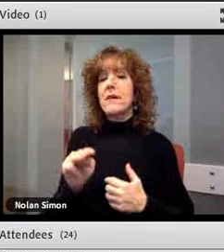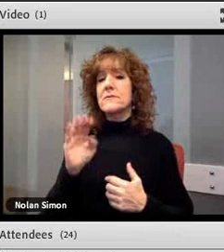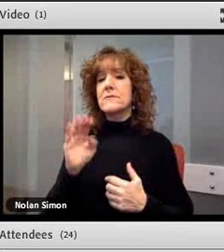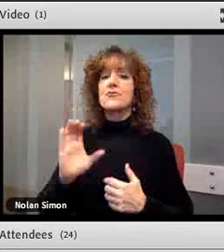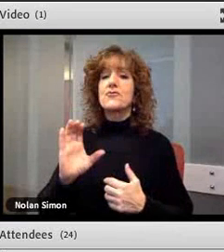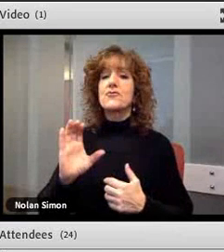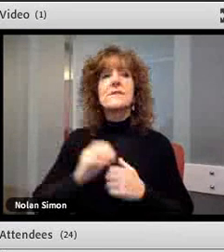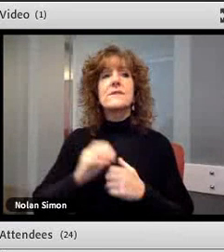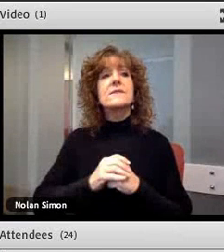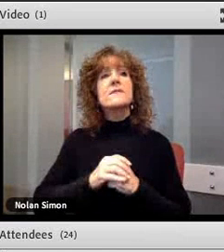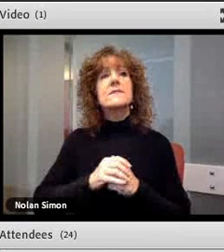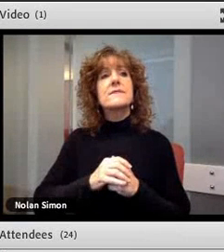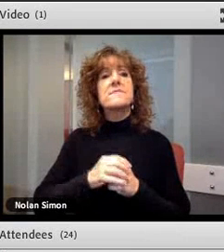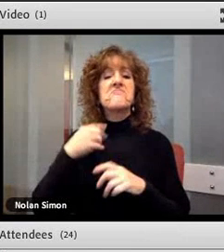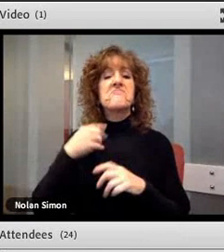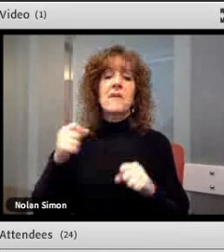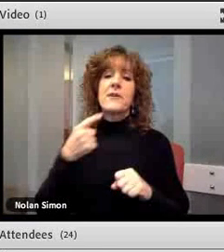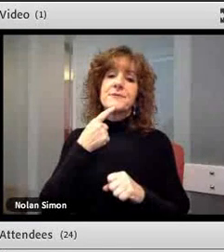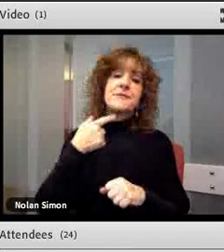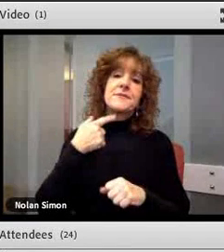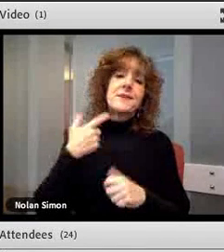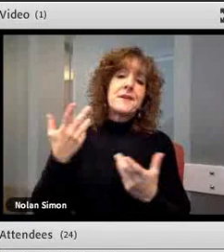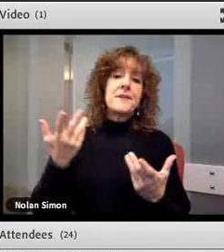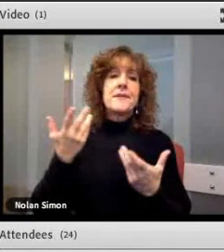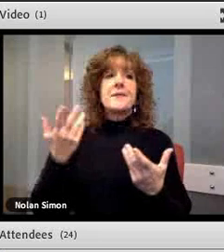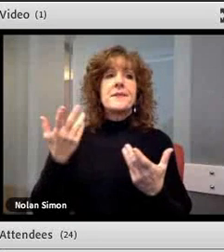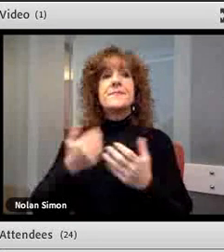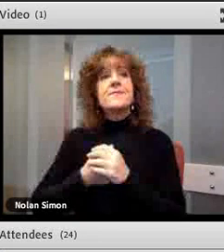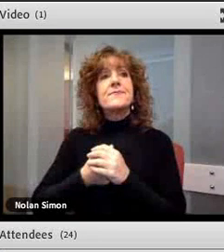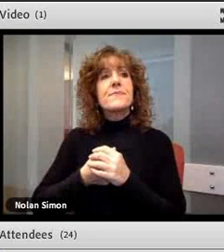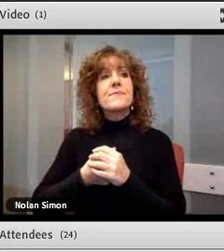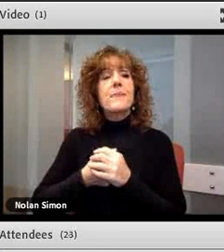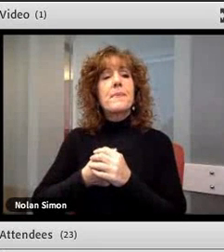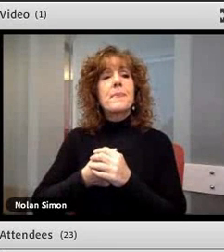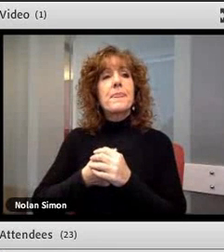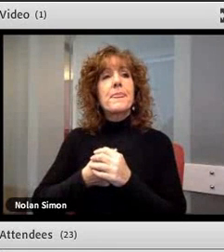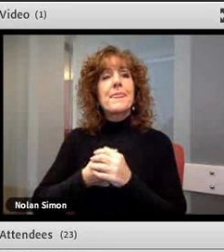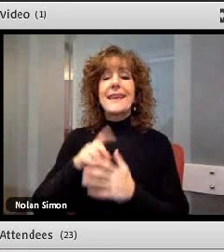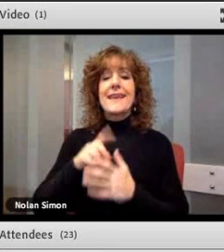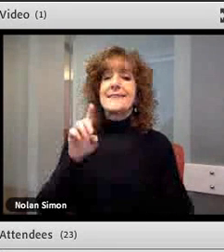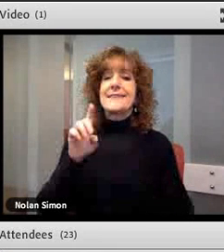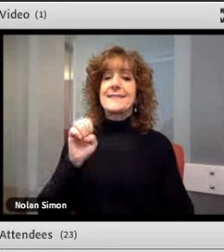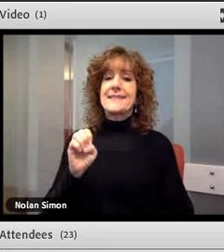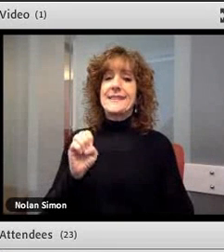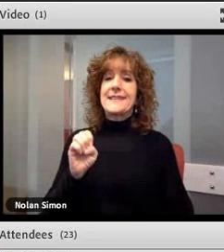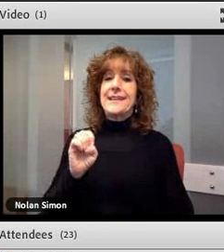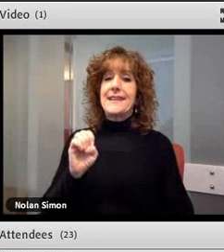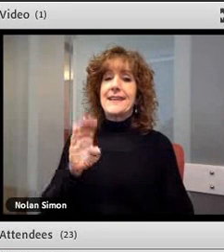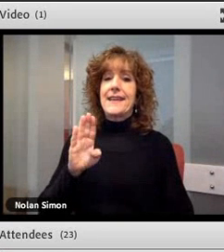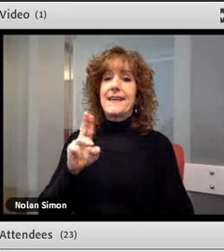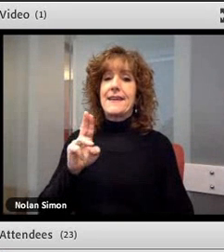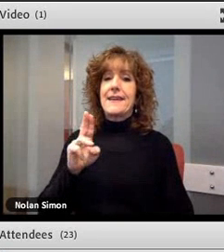choice. And I could say, debugging is what?